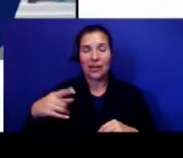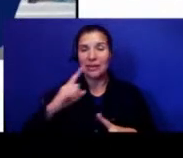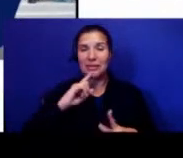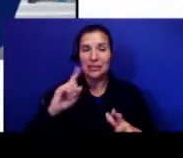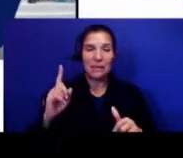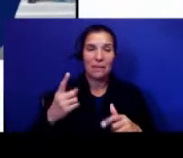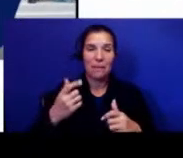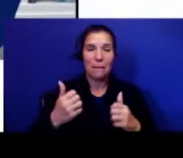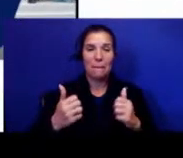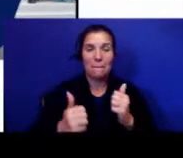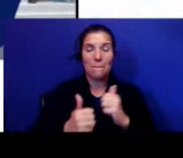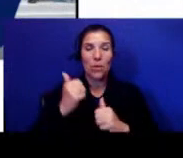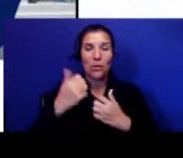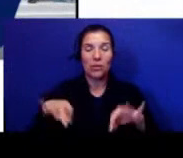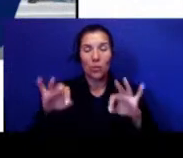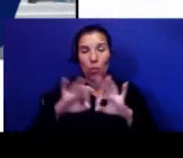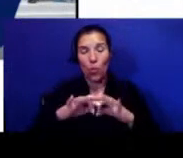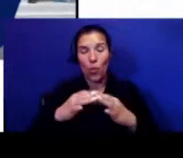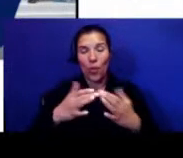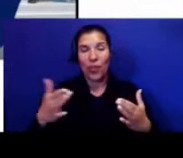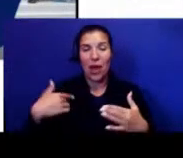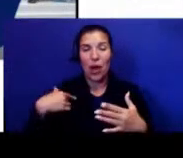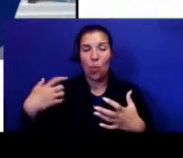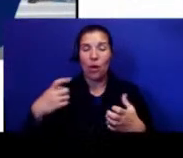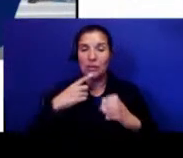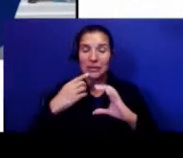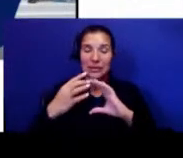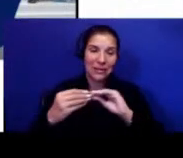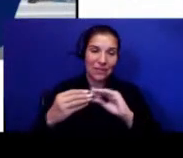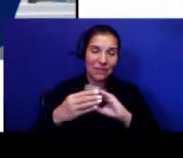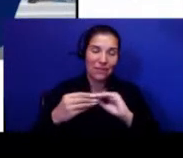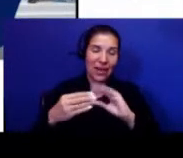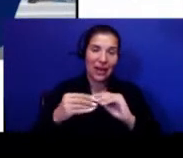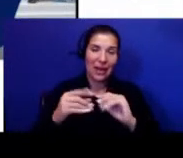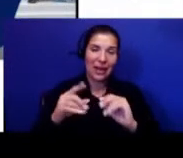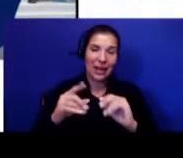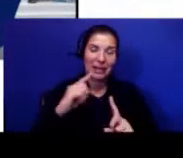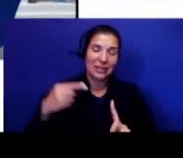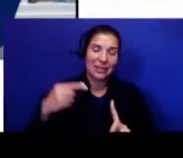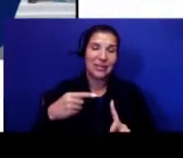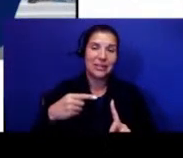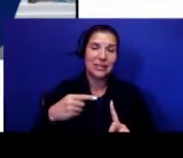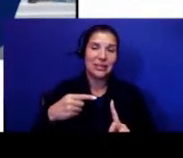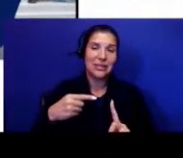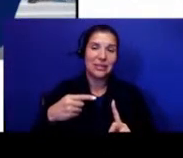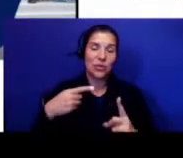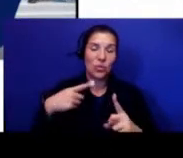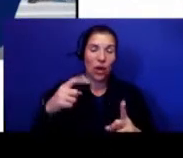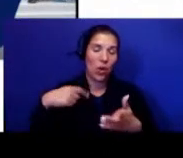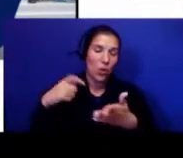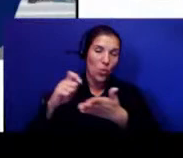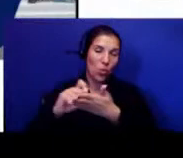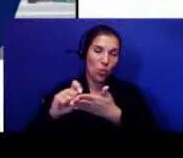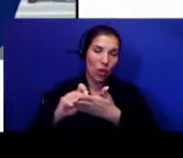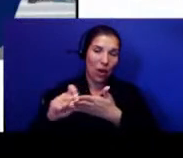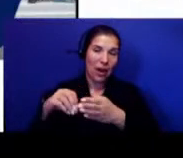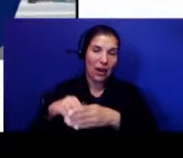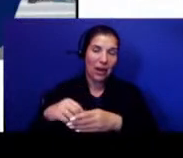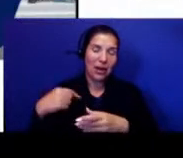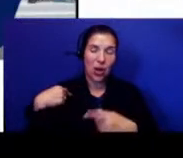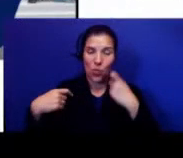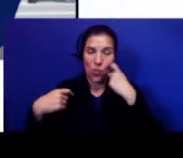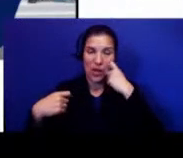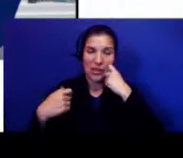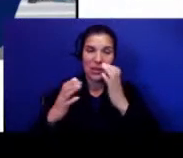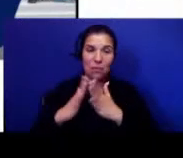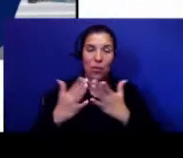most important thing that I want to convey is that, as I write about in my recent book, How to Raise